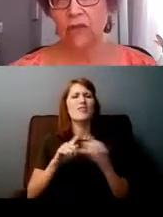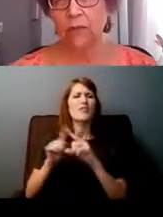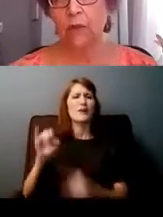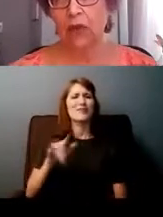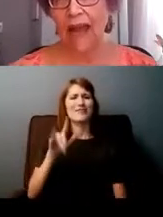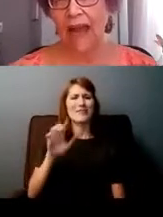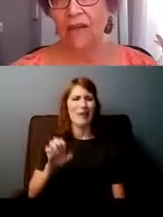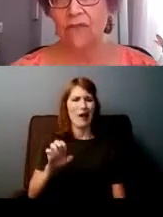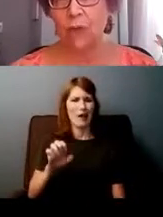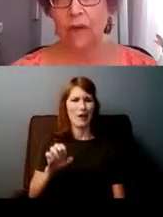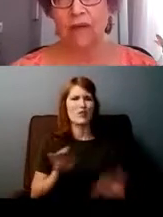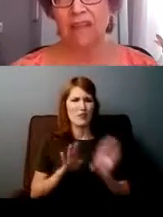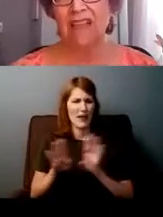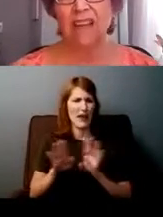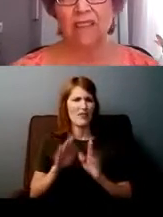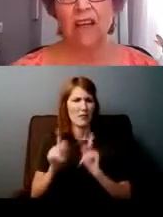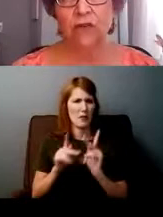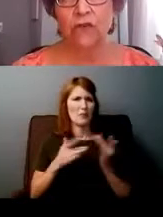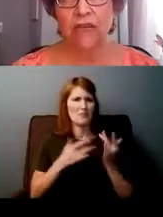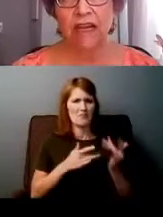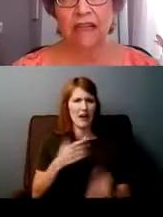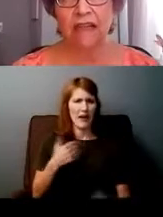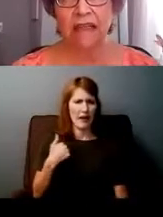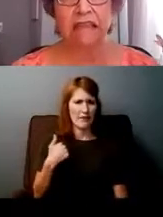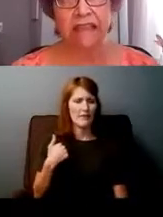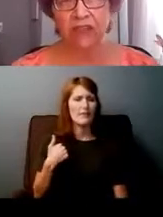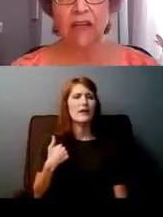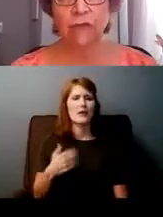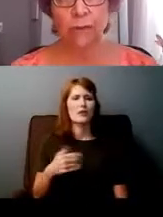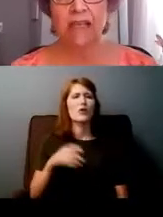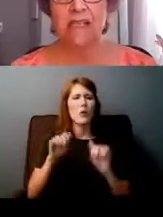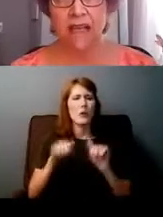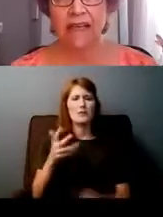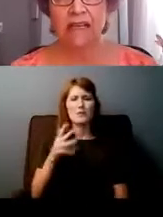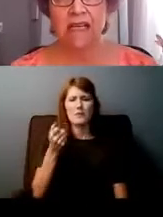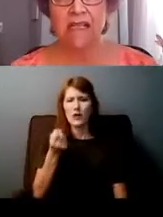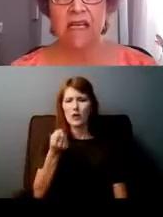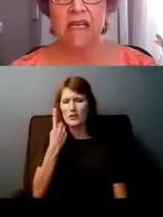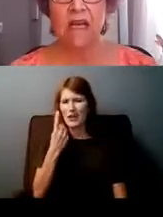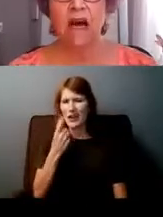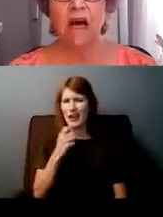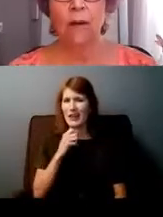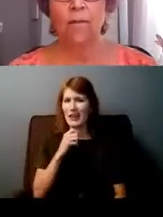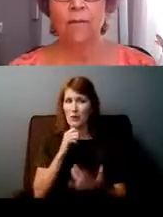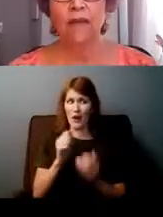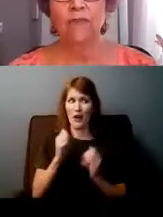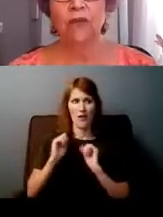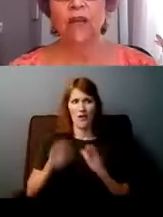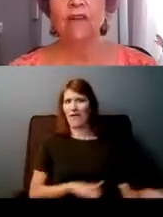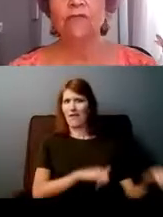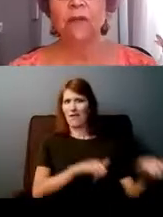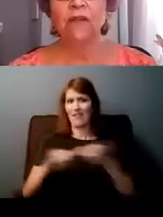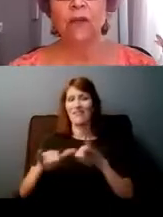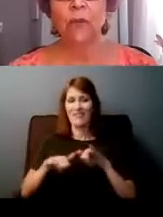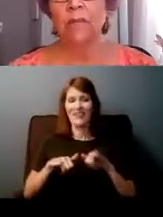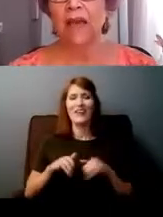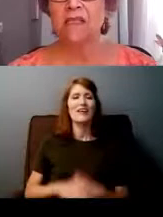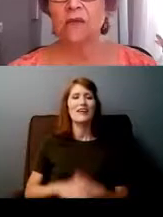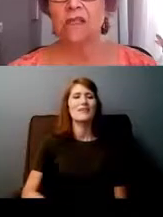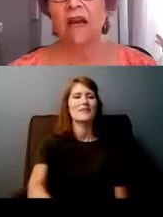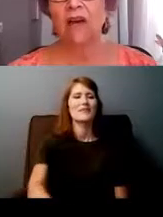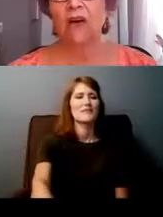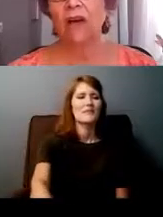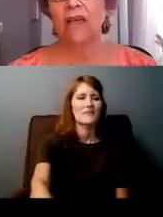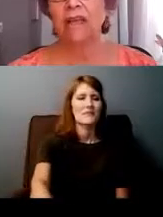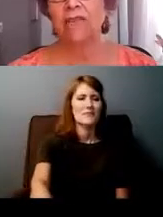behavior that people have so we can kind of understand that not everybody's like us. If you're not familiar with